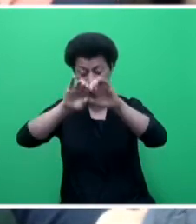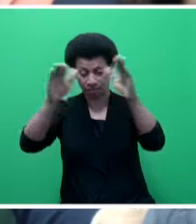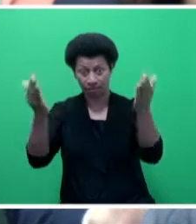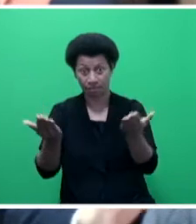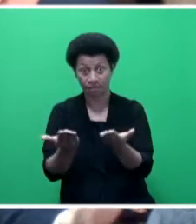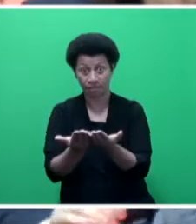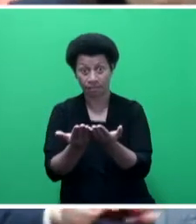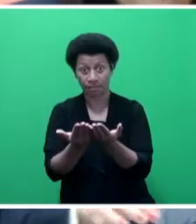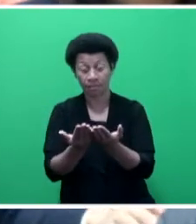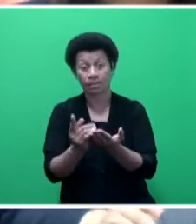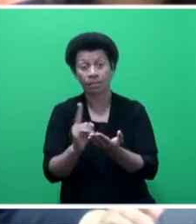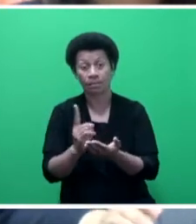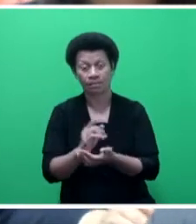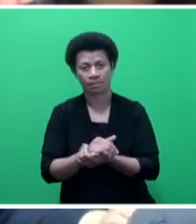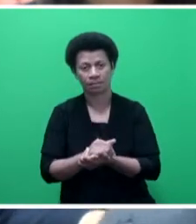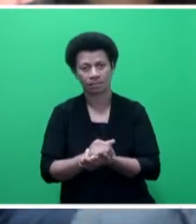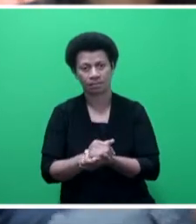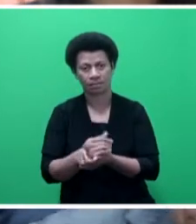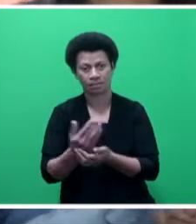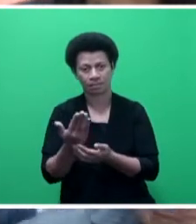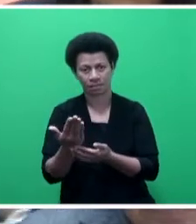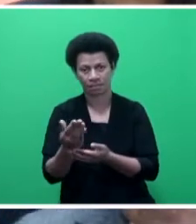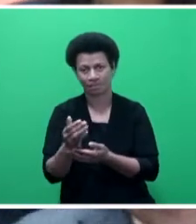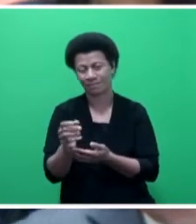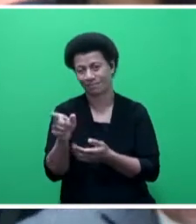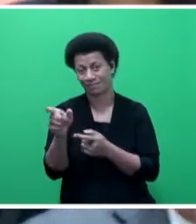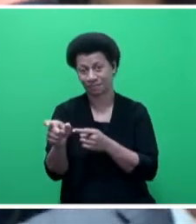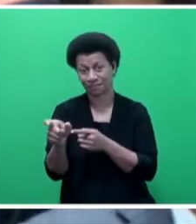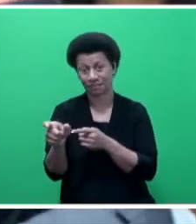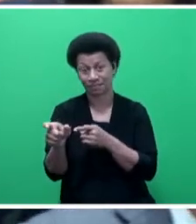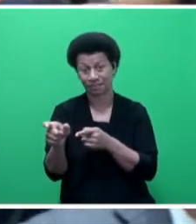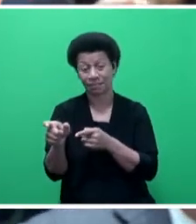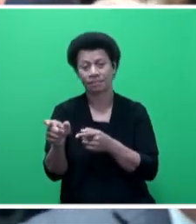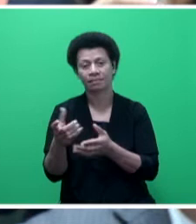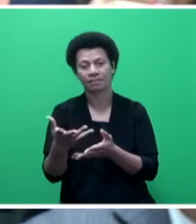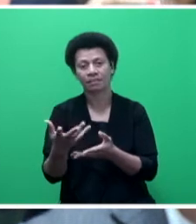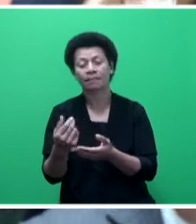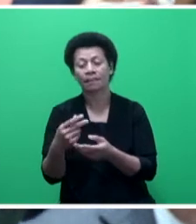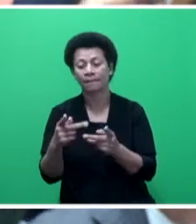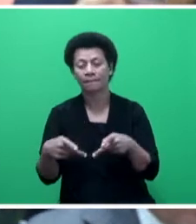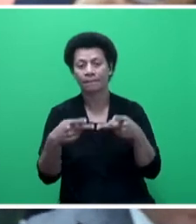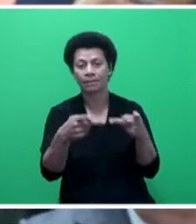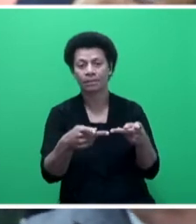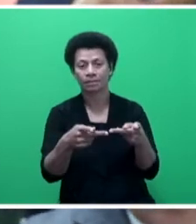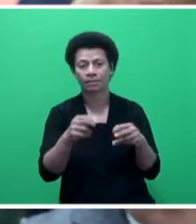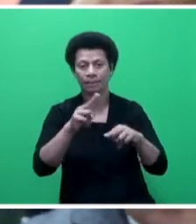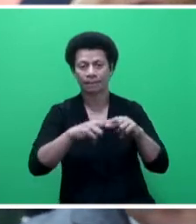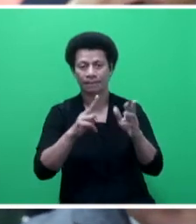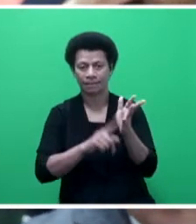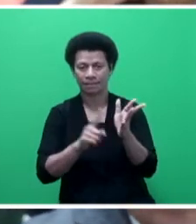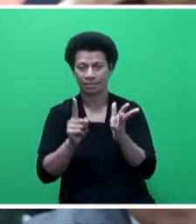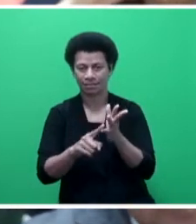sir, is the one who in fact brought this proposal to FNU. And we're very glad that someone of his